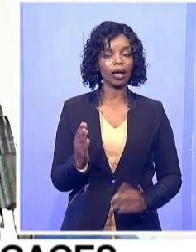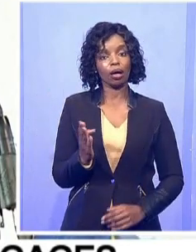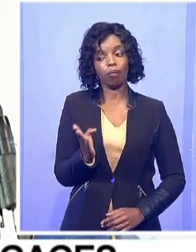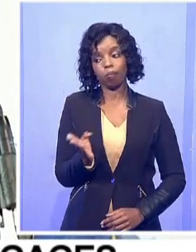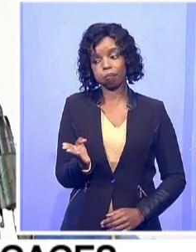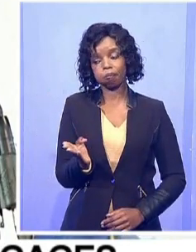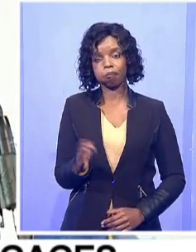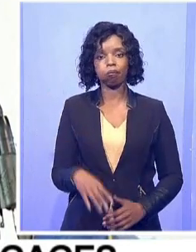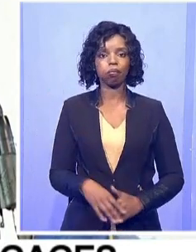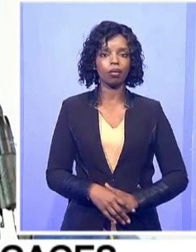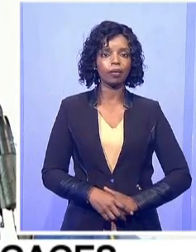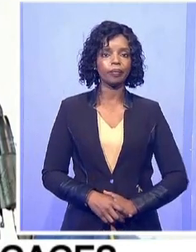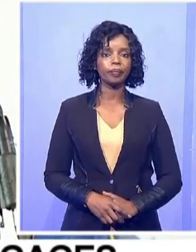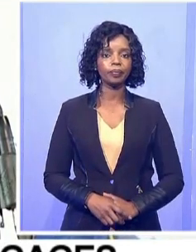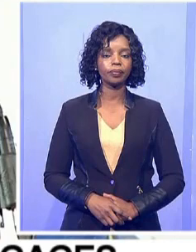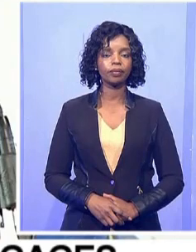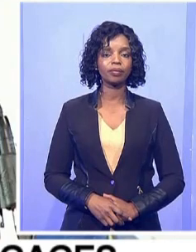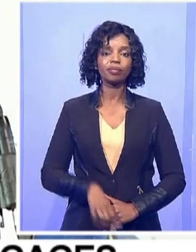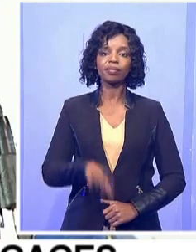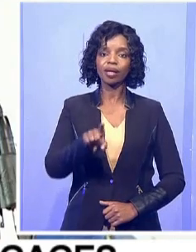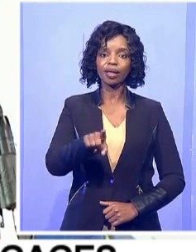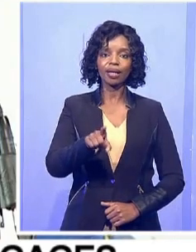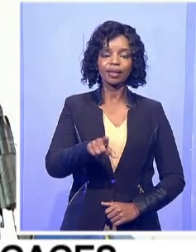This is the best gathering